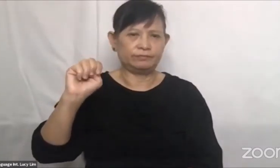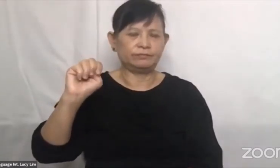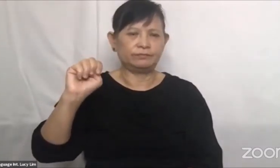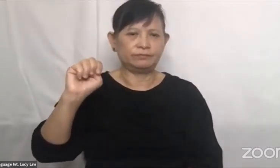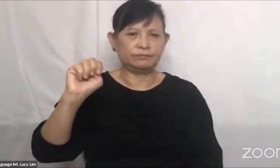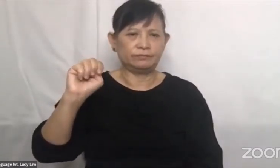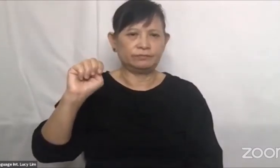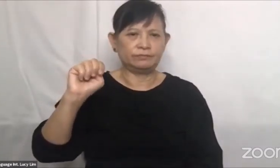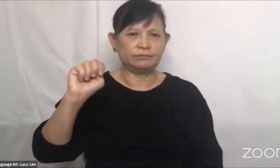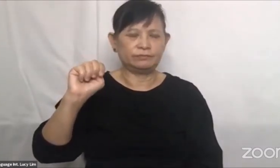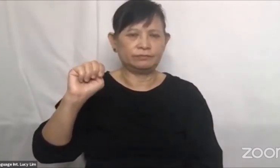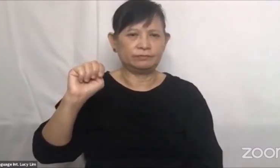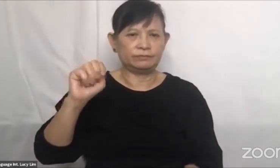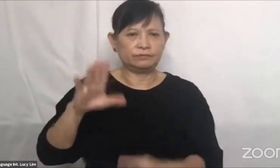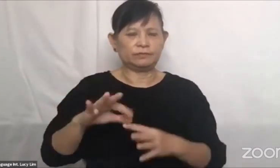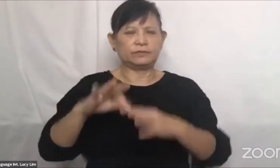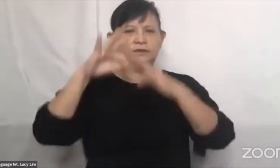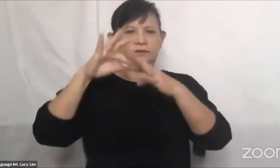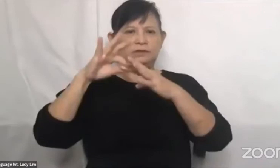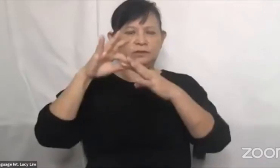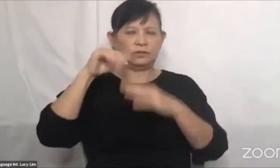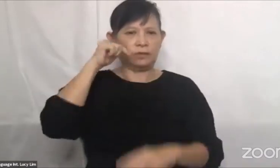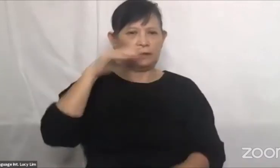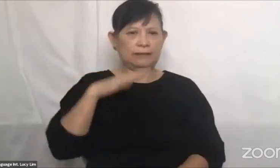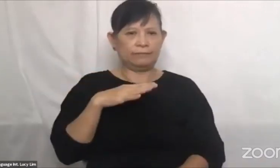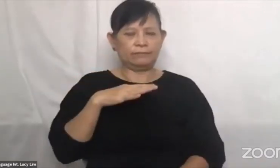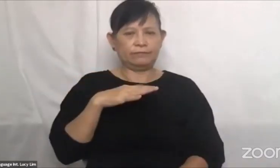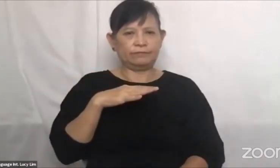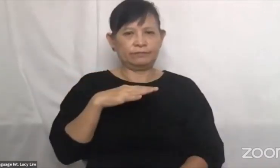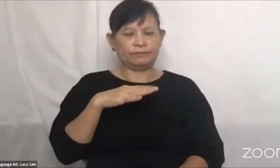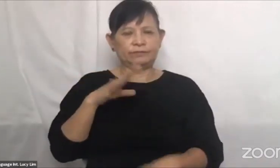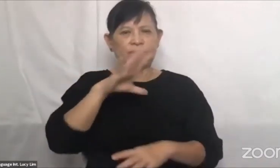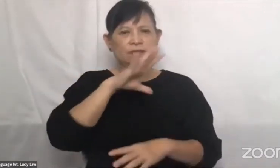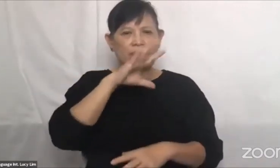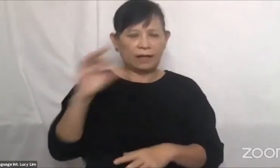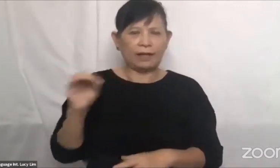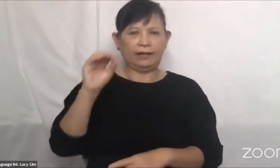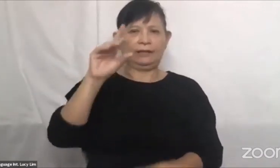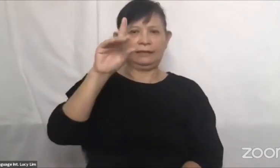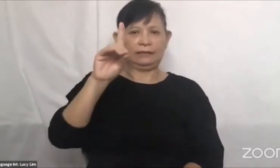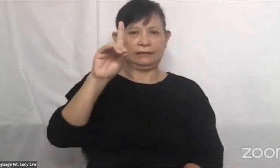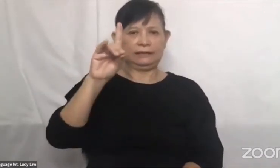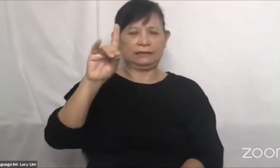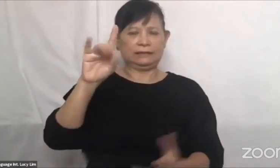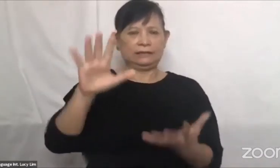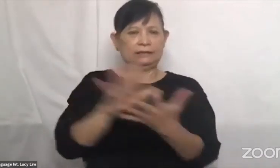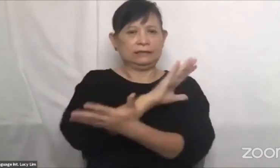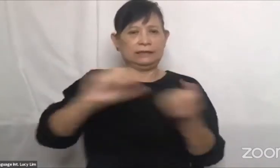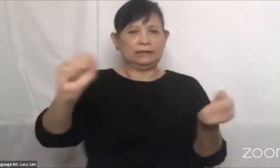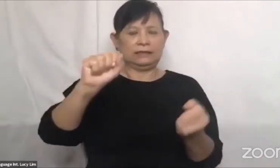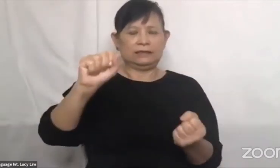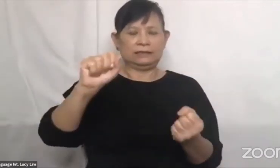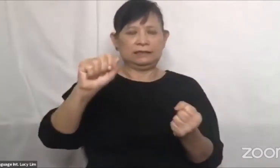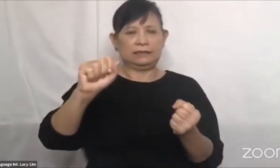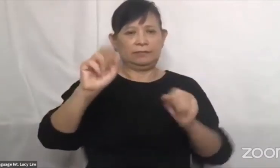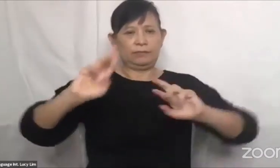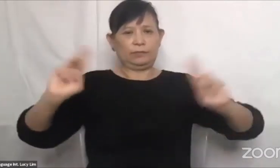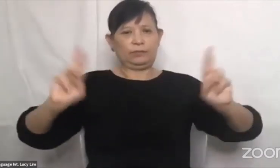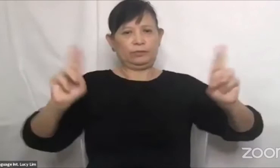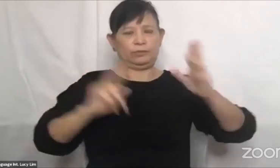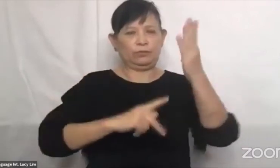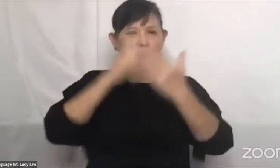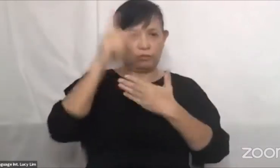nations, especially women? And are disaster preparedness programs meeting the needs of persons with disability